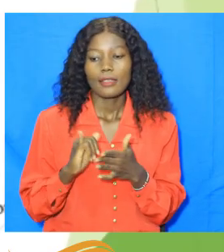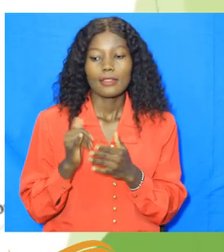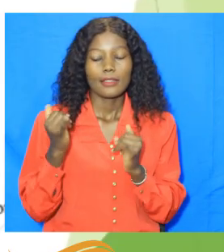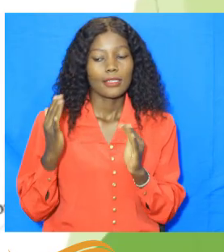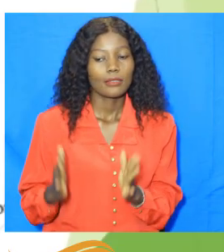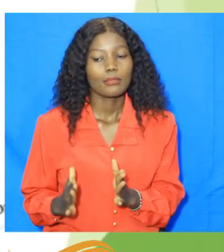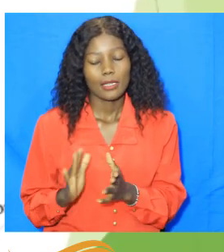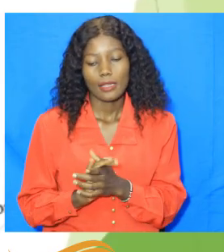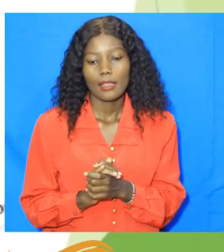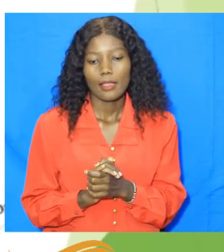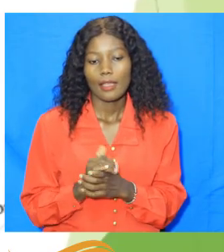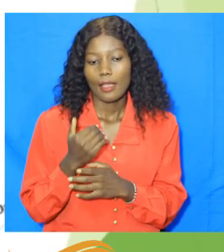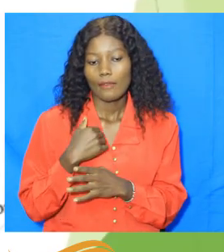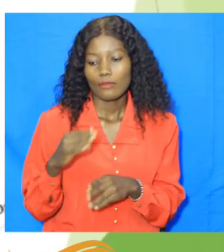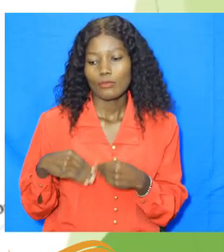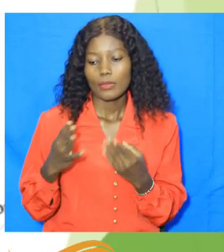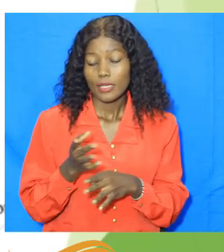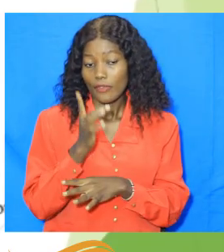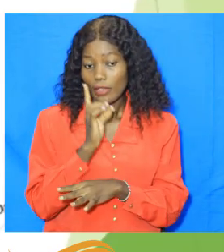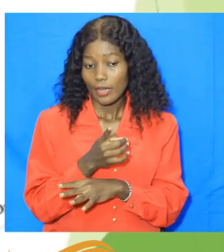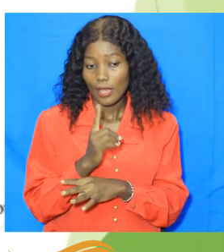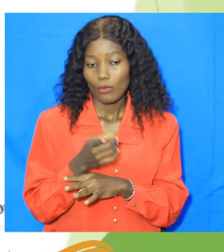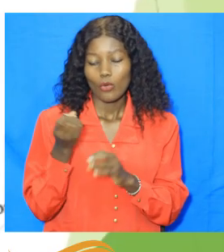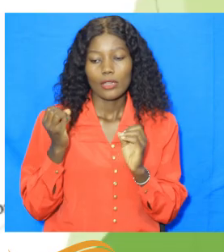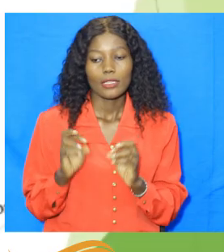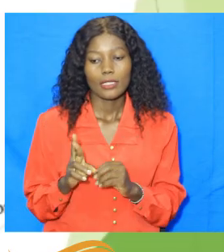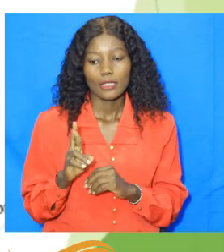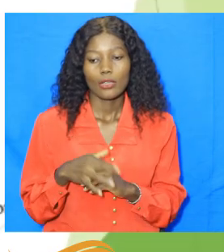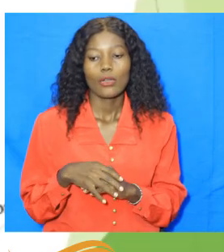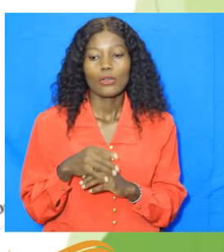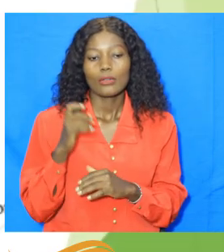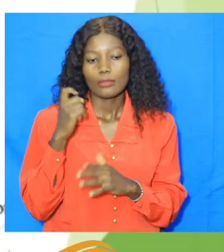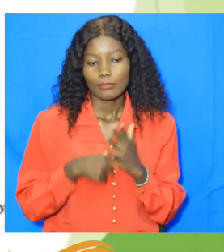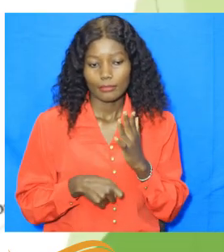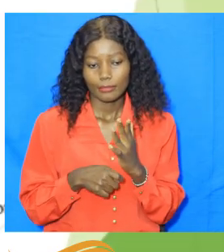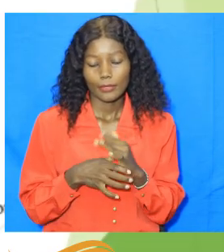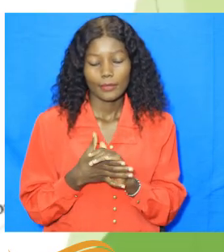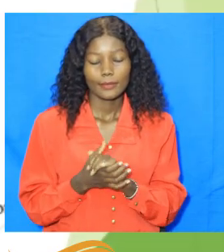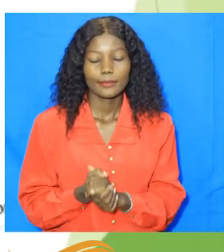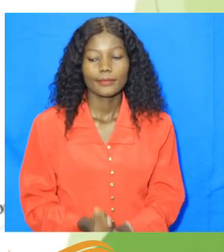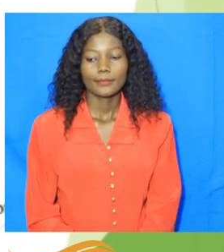athlete has to be given a warning or a penalty.